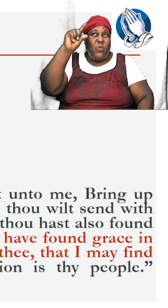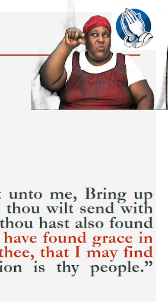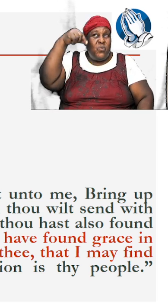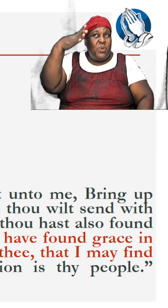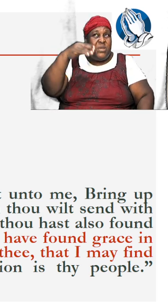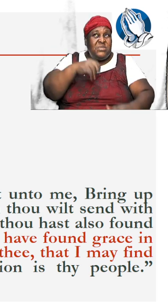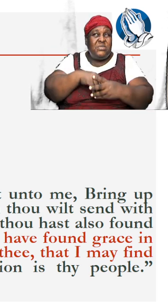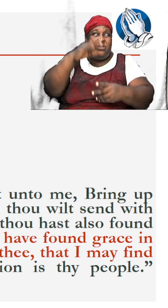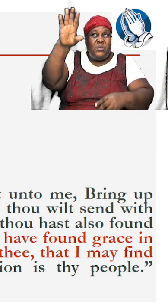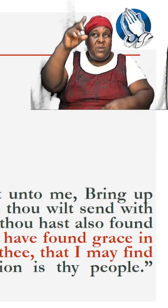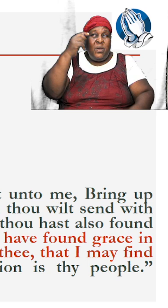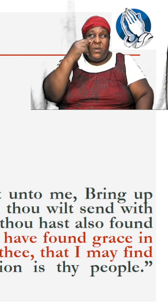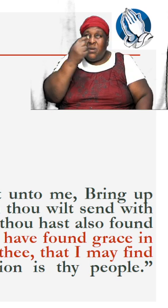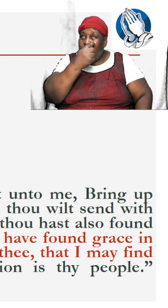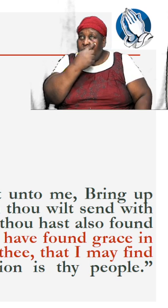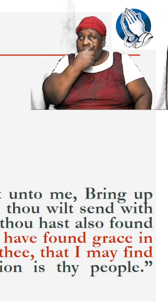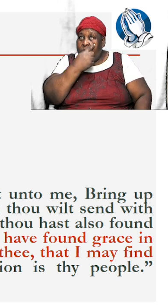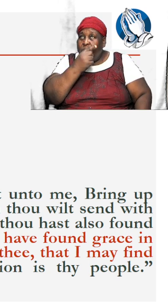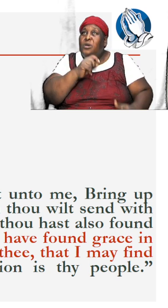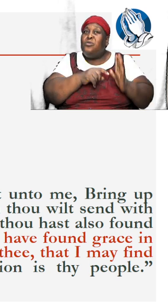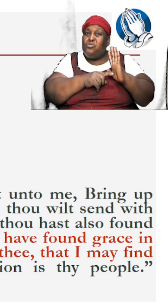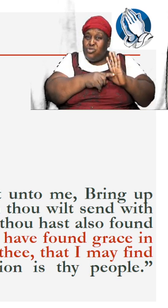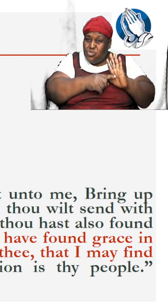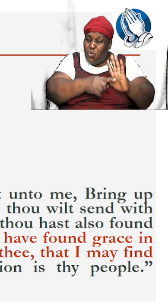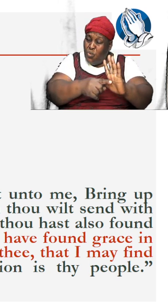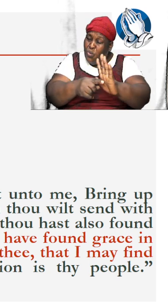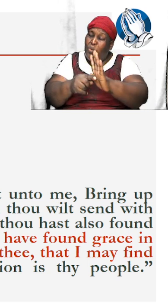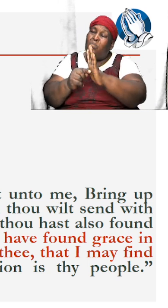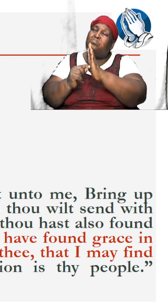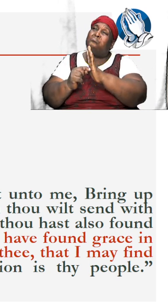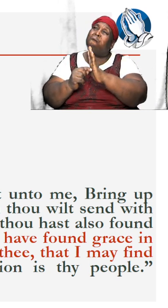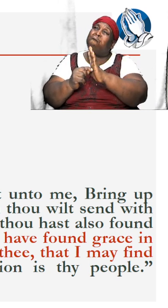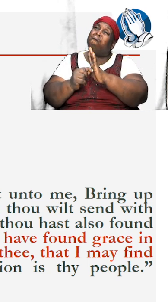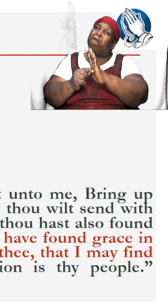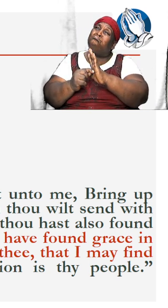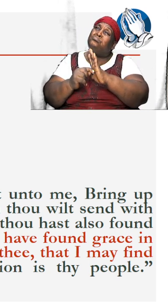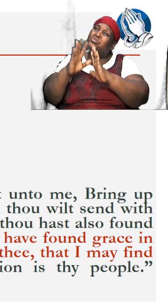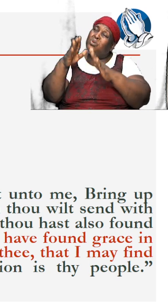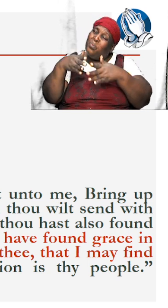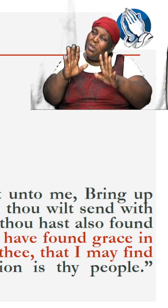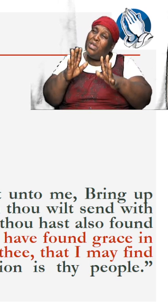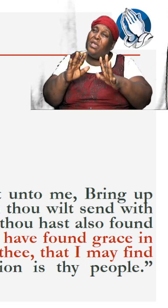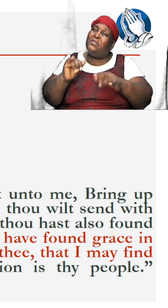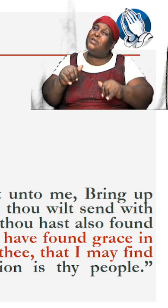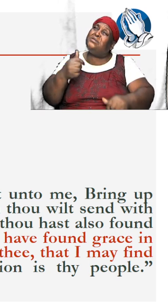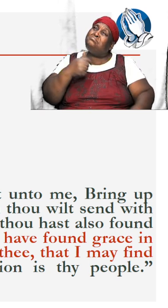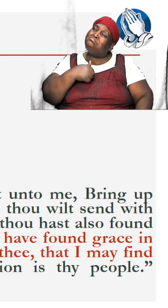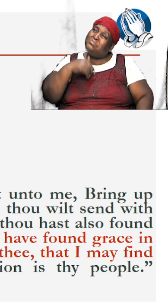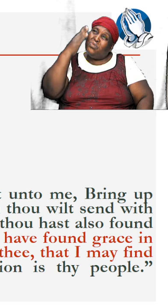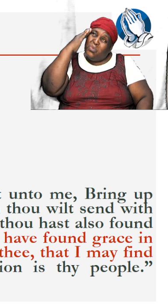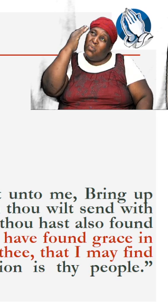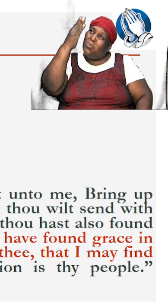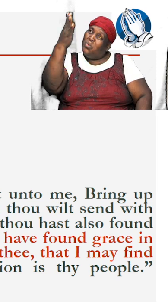sight." He said, "Show me now your way, that I may know thee, that I might find